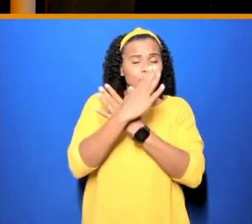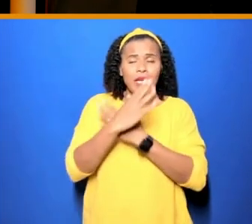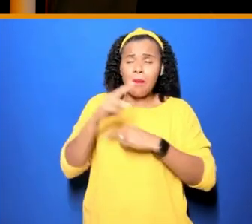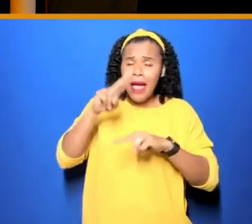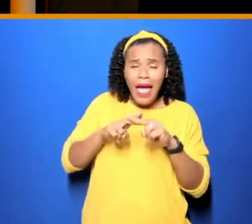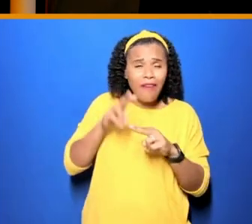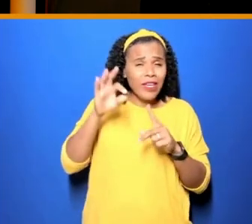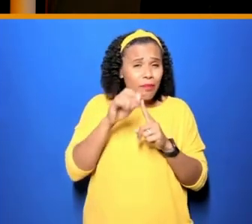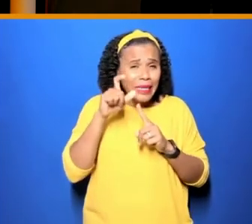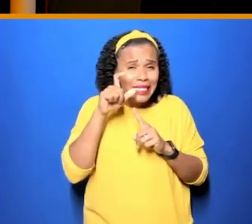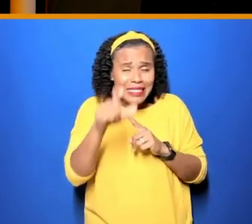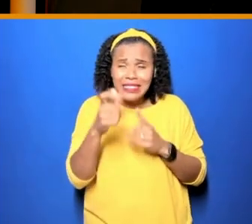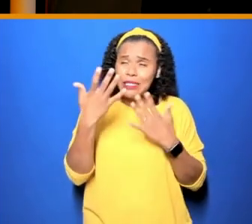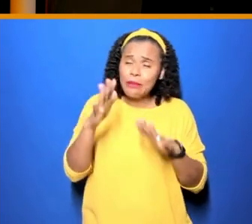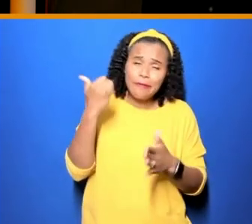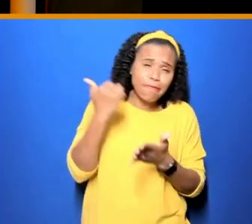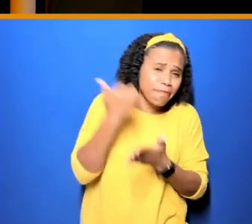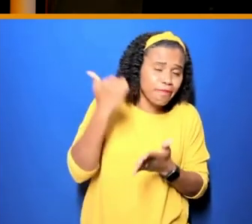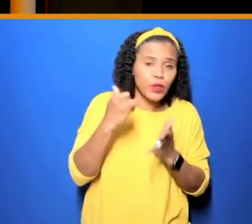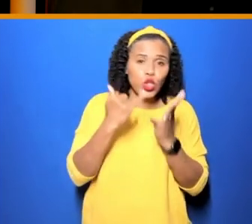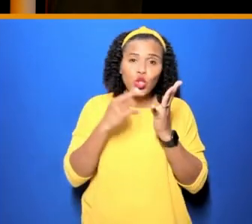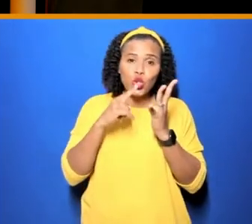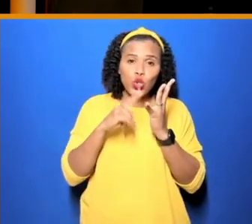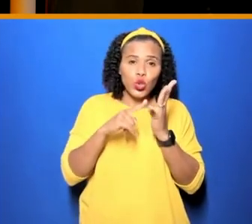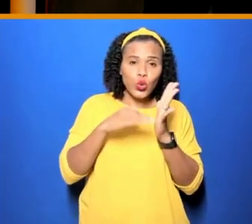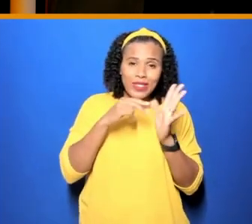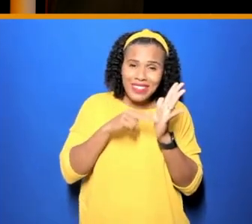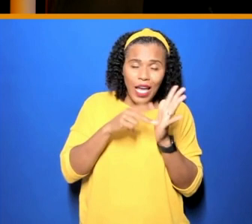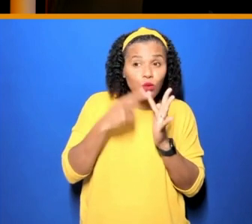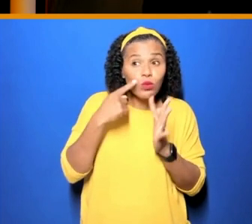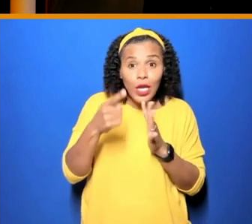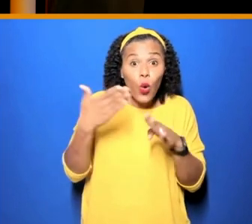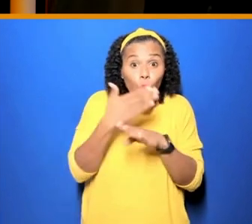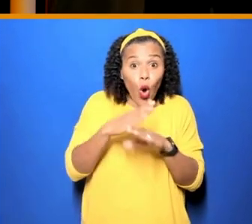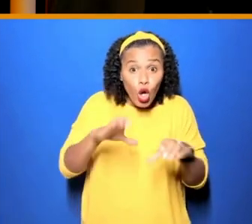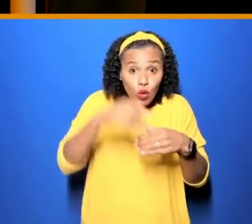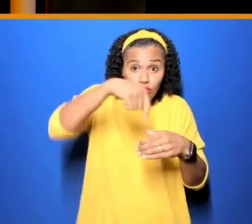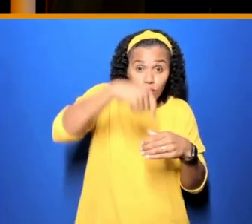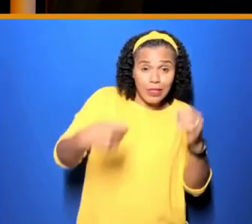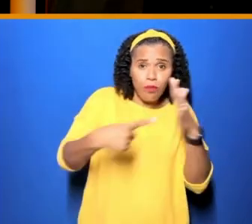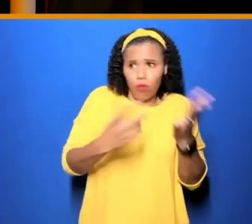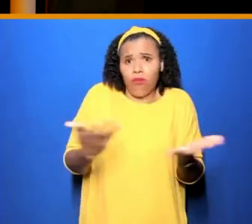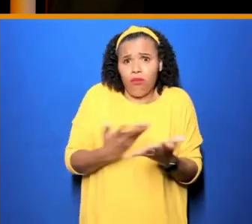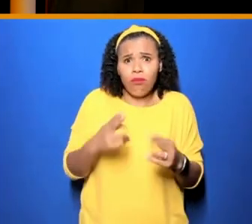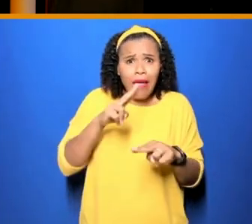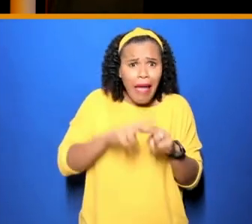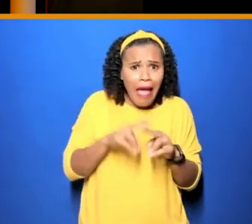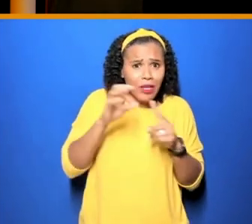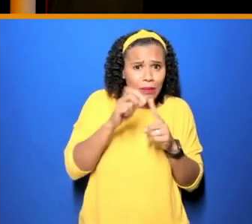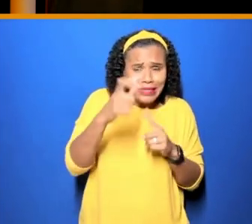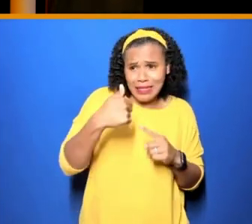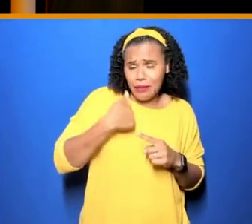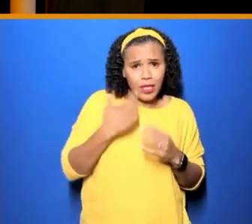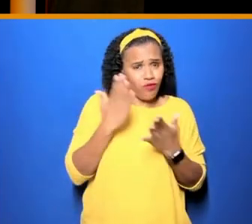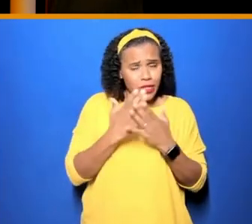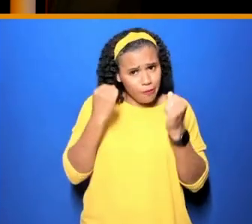So, Suzanne, you mentioned about making sure that working groups are important. They absolutely are. FPC and we take this very seriously. We're even